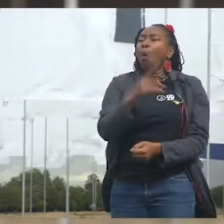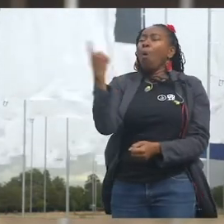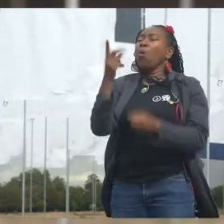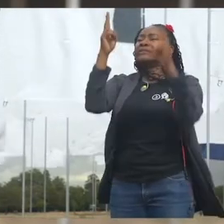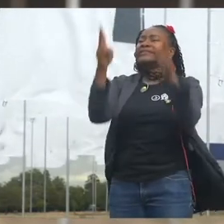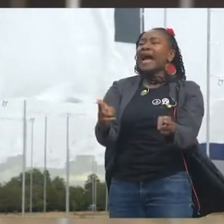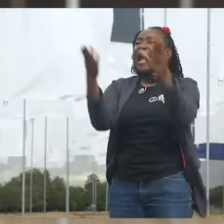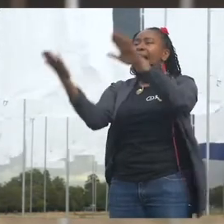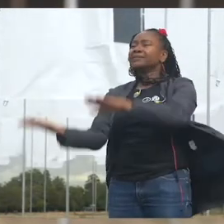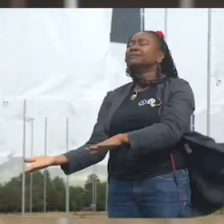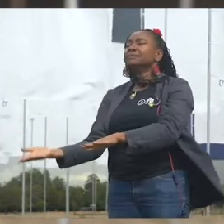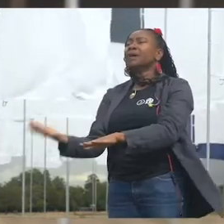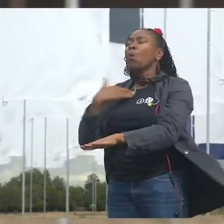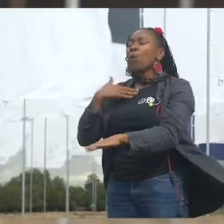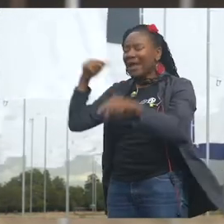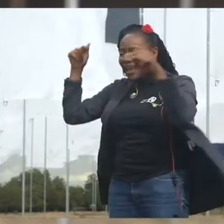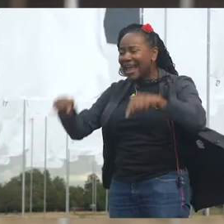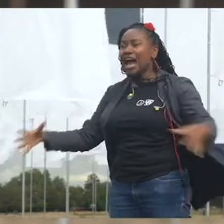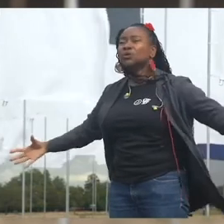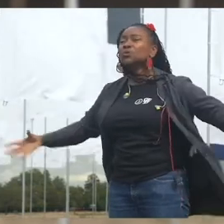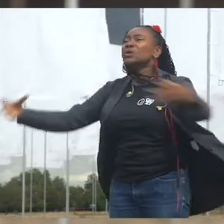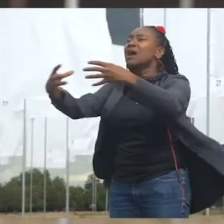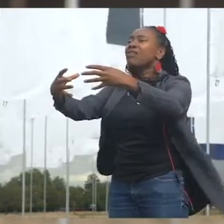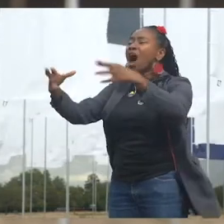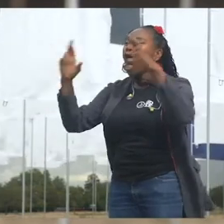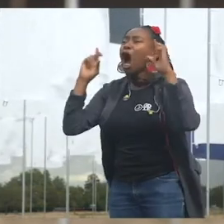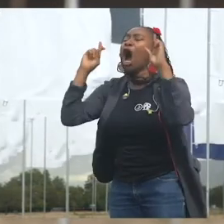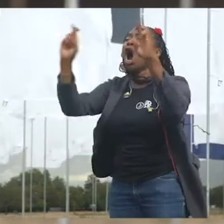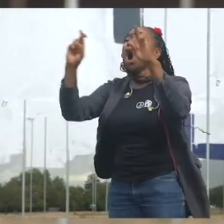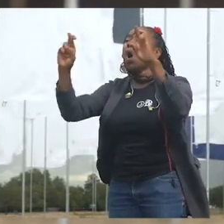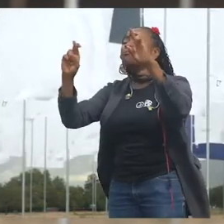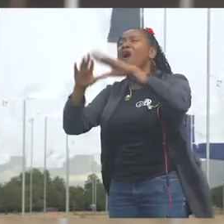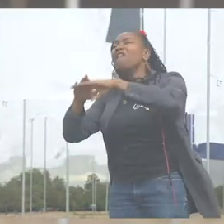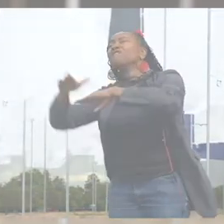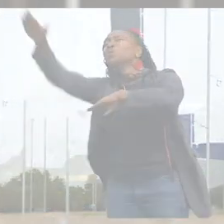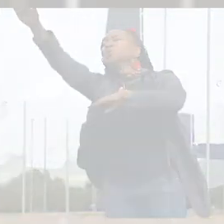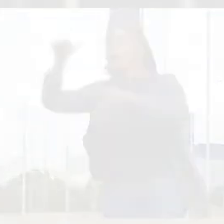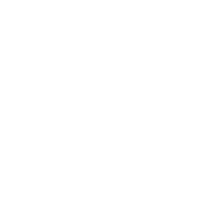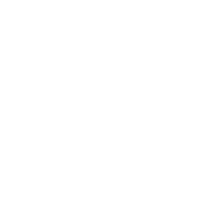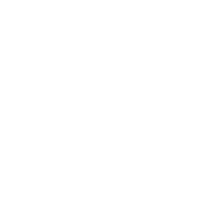And we surely stand here together in the hope that better days lie ahead of us.